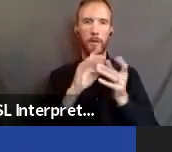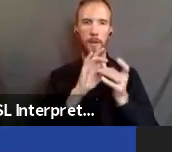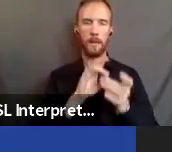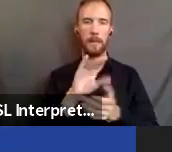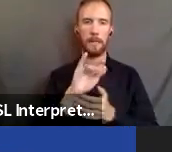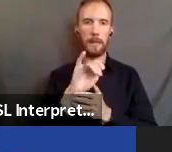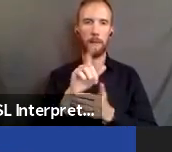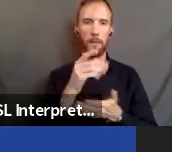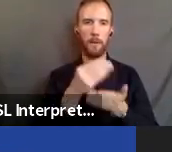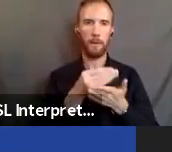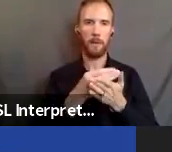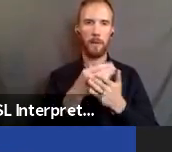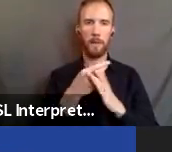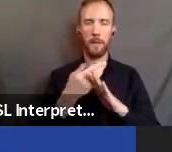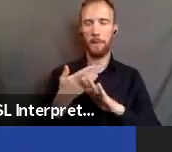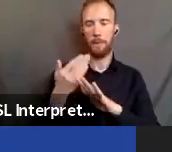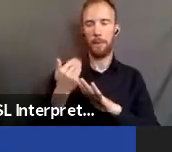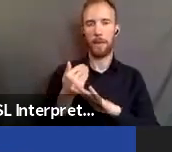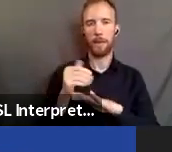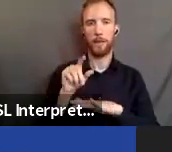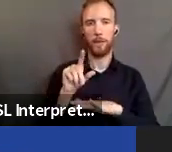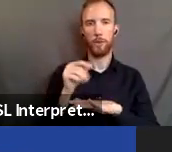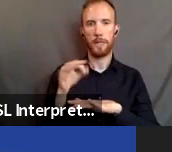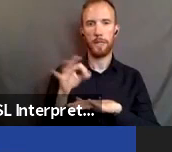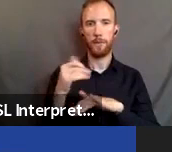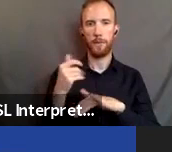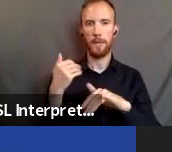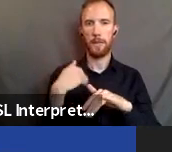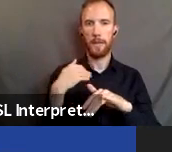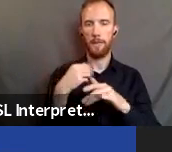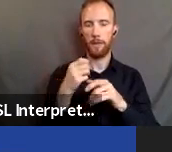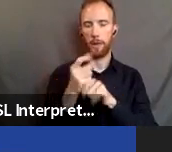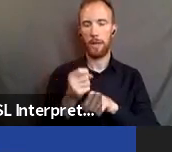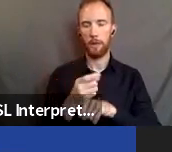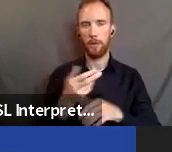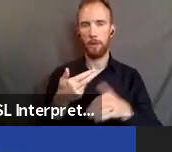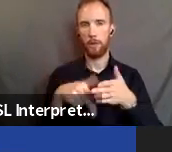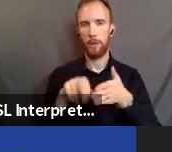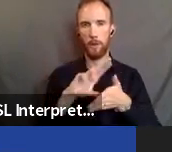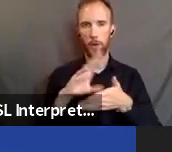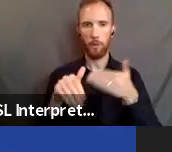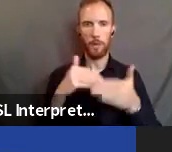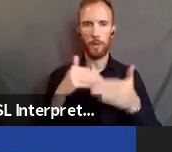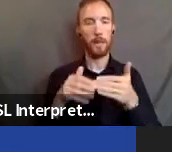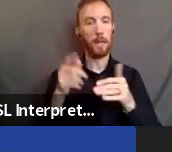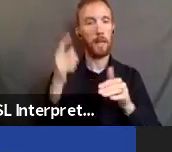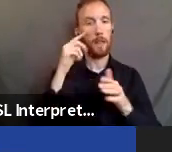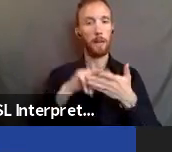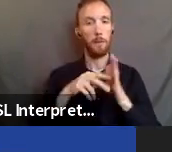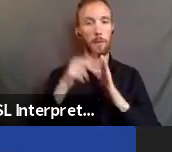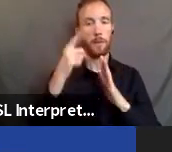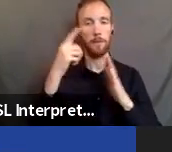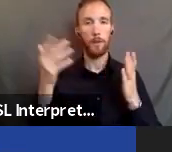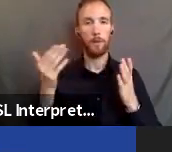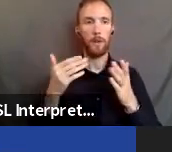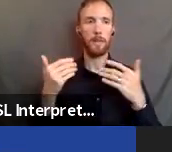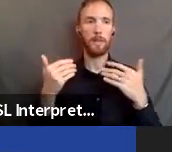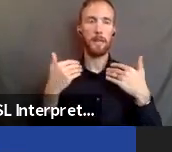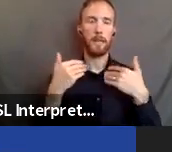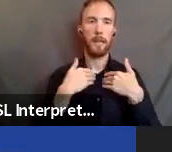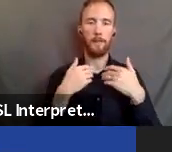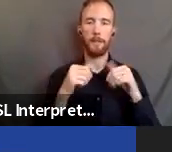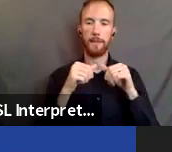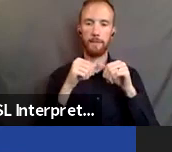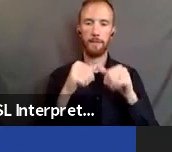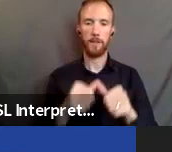board policy review and the purpose of the annual review process is to facilitate regular review and revision of board